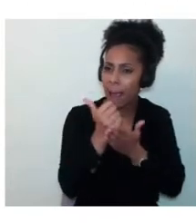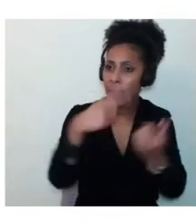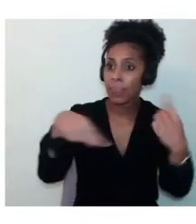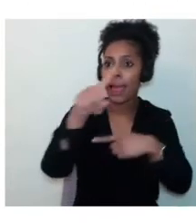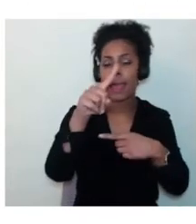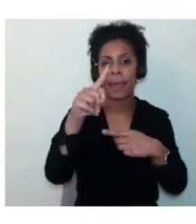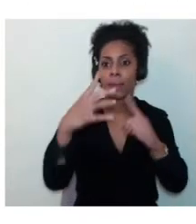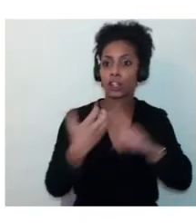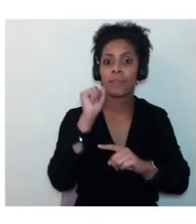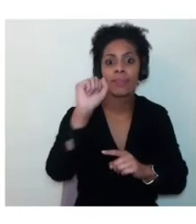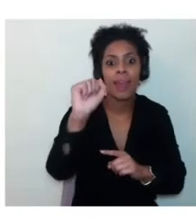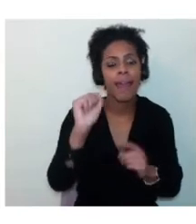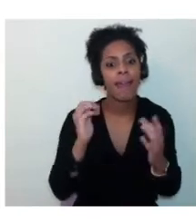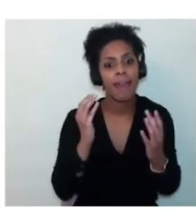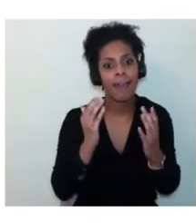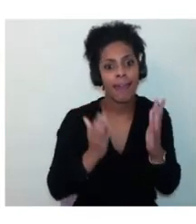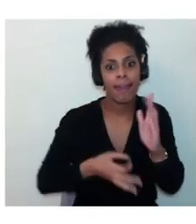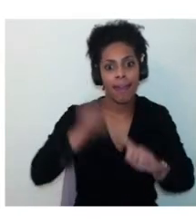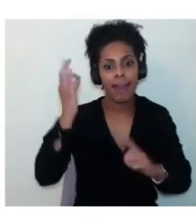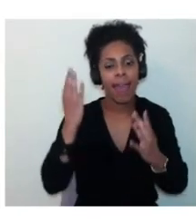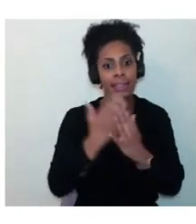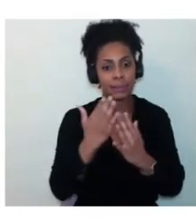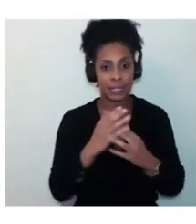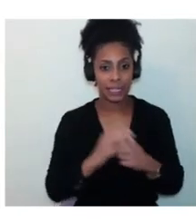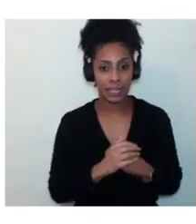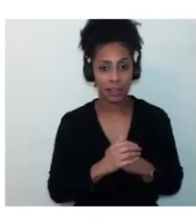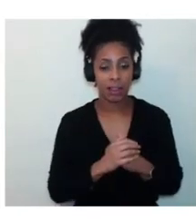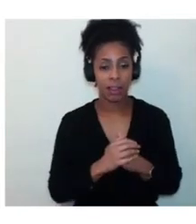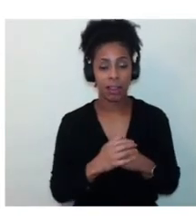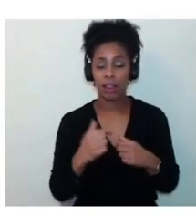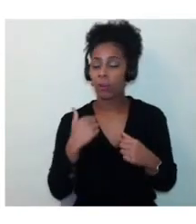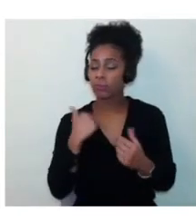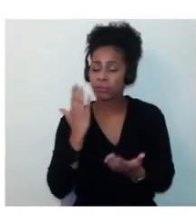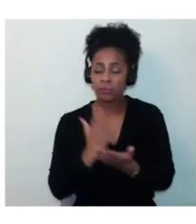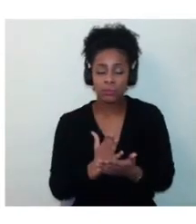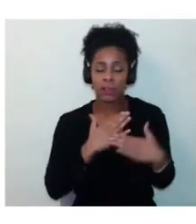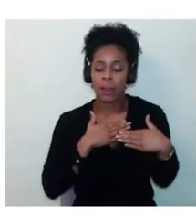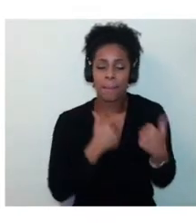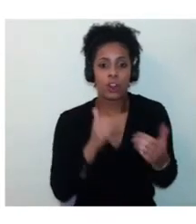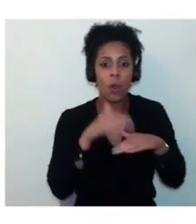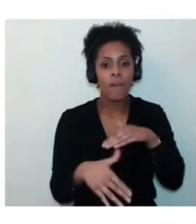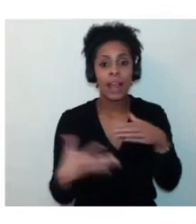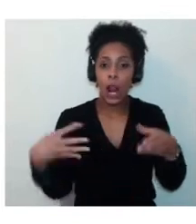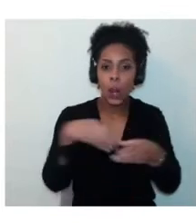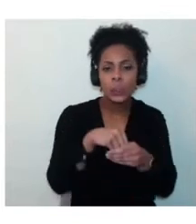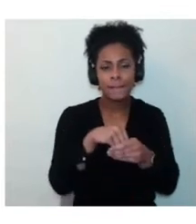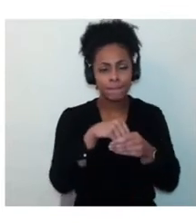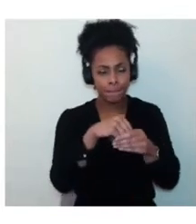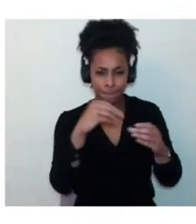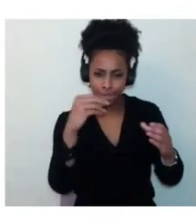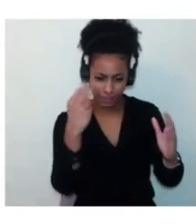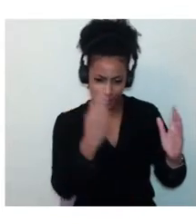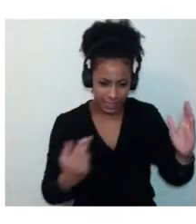and services that we create. We're really passionate about inclusive design and creating products that